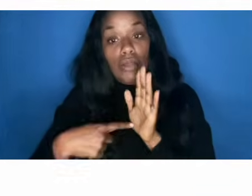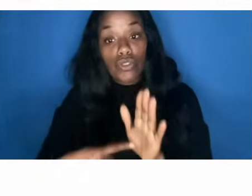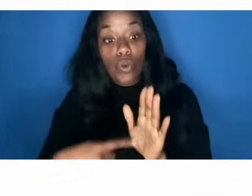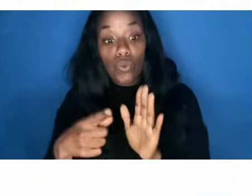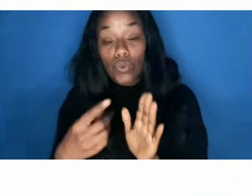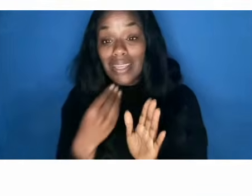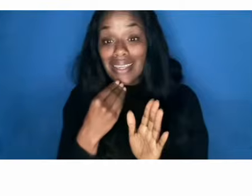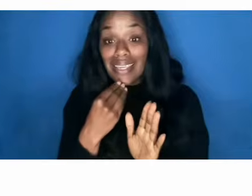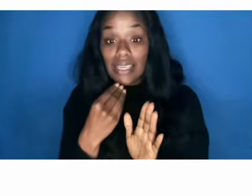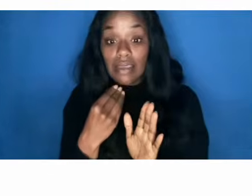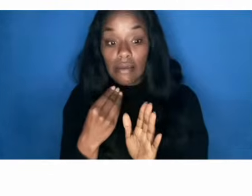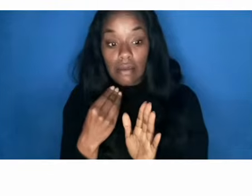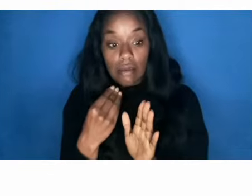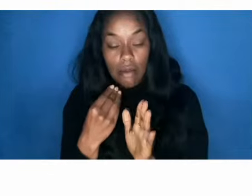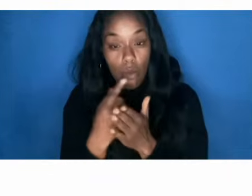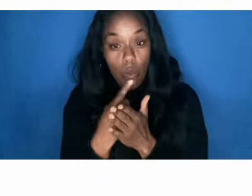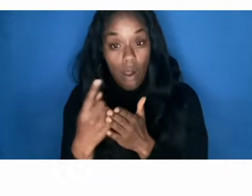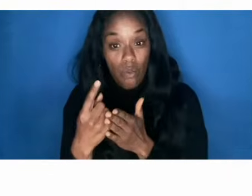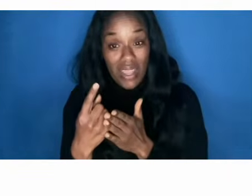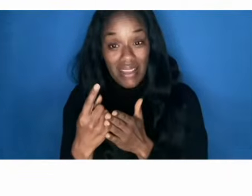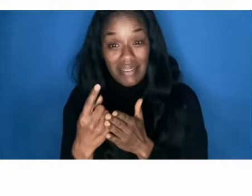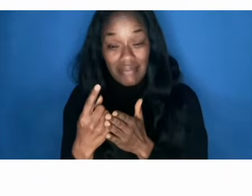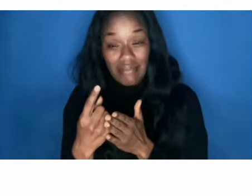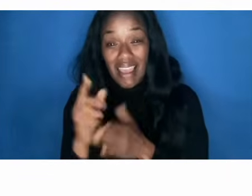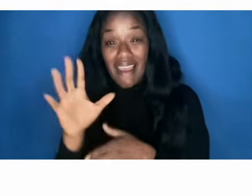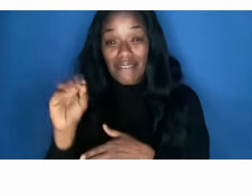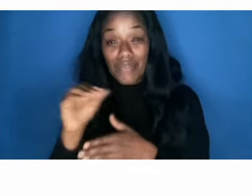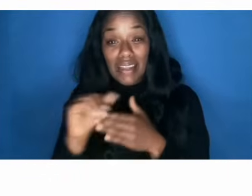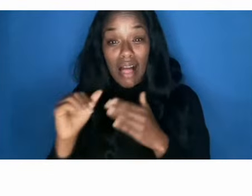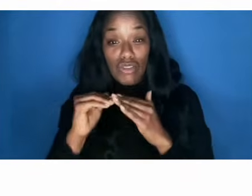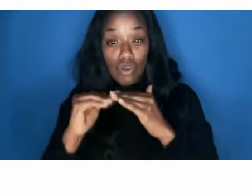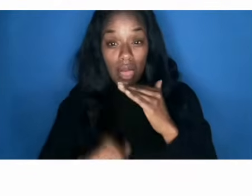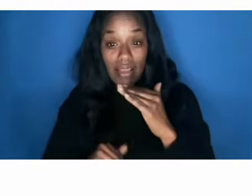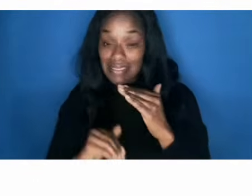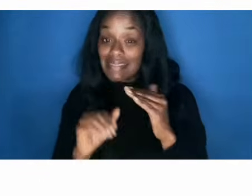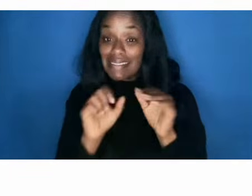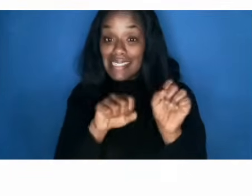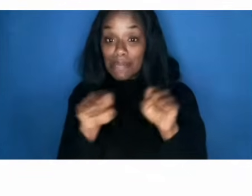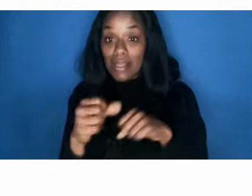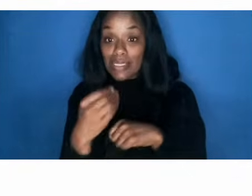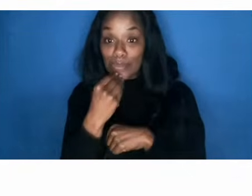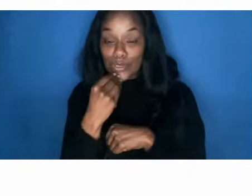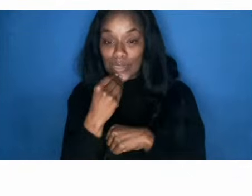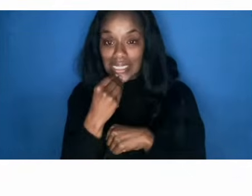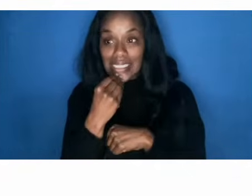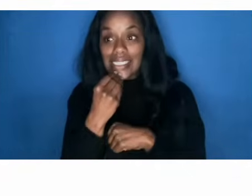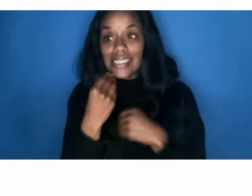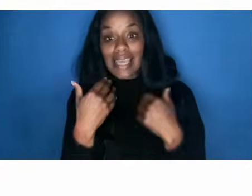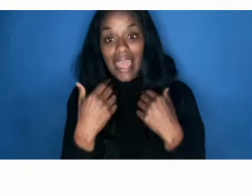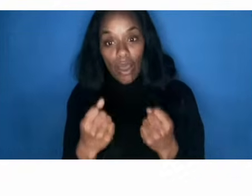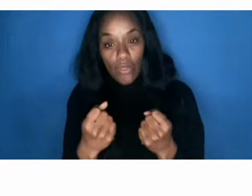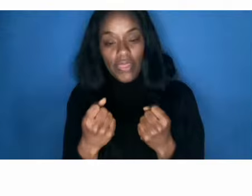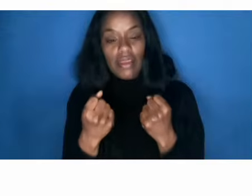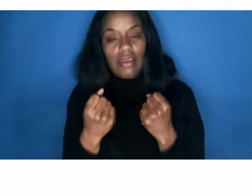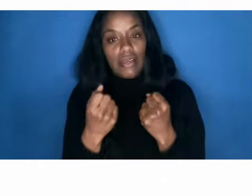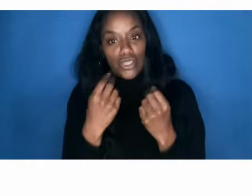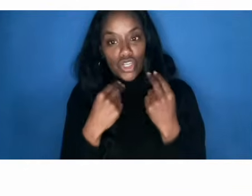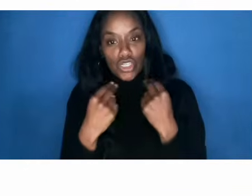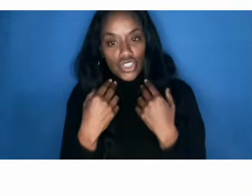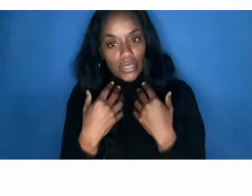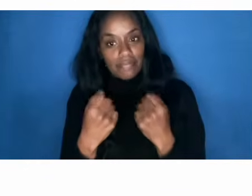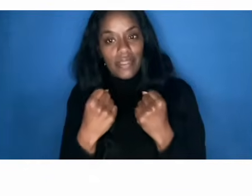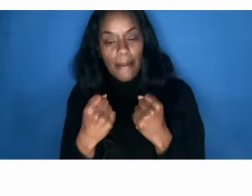for a week for $50 or less. And so it is possible to eat healthy, nourishing